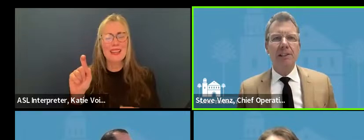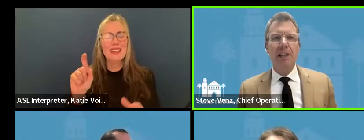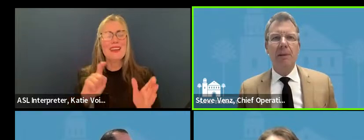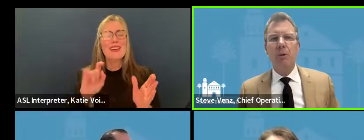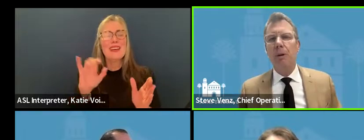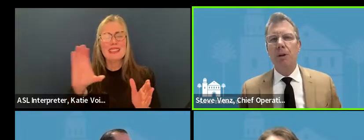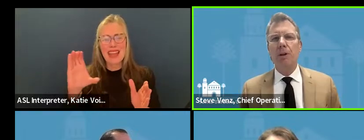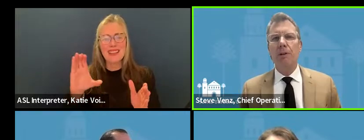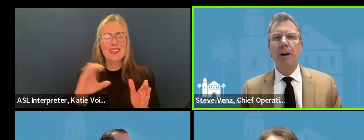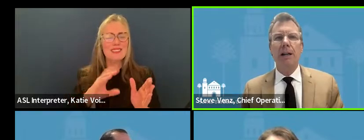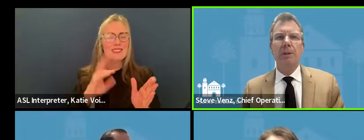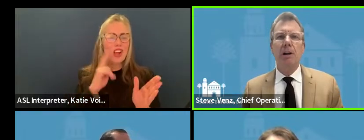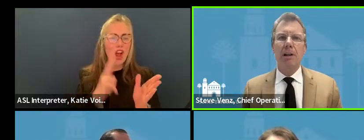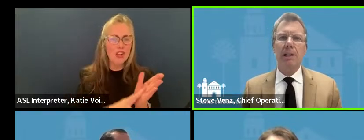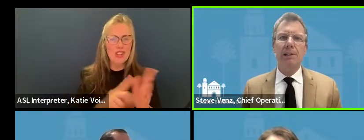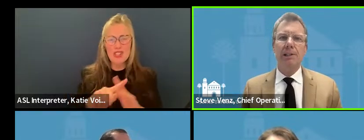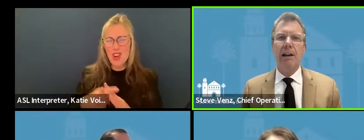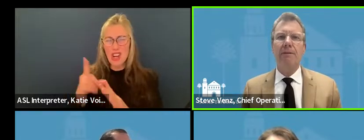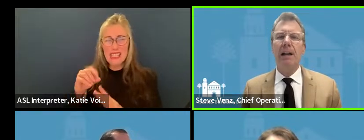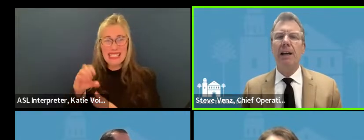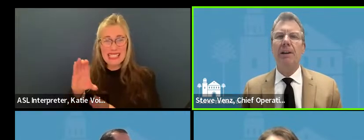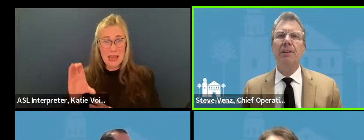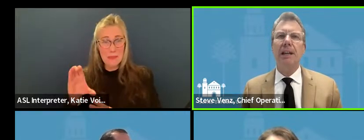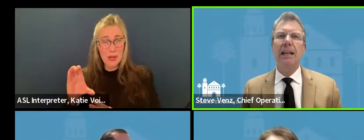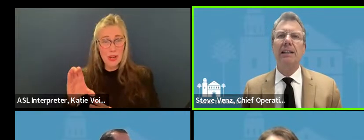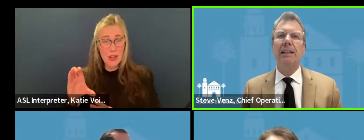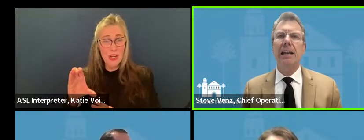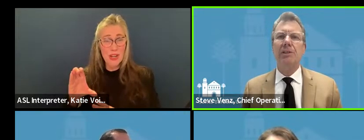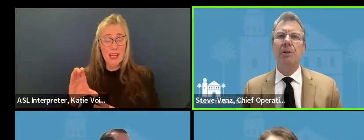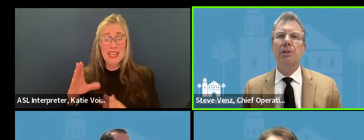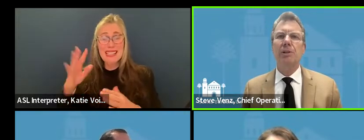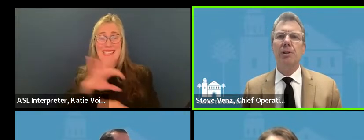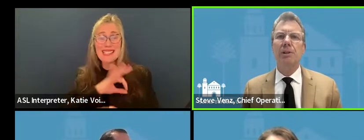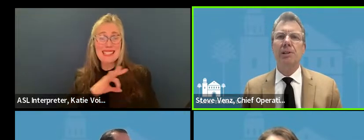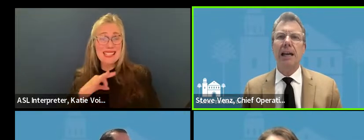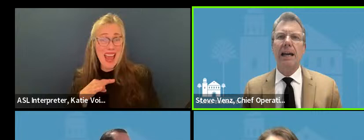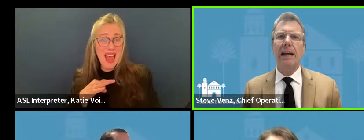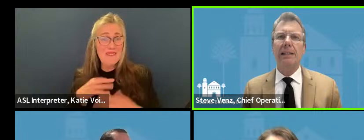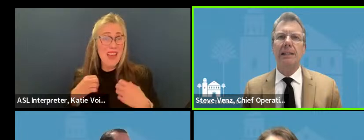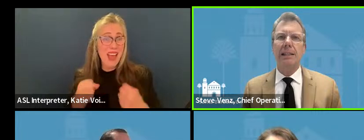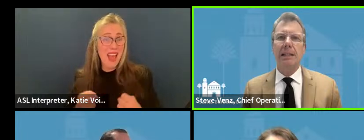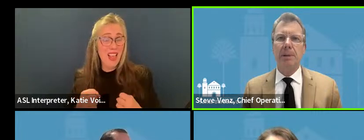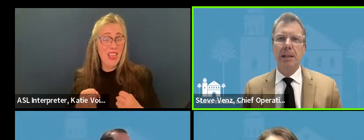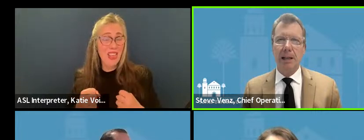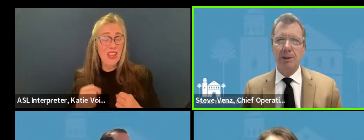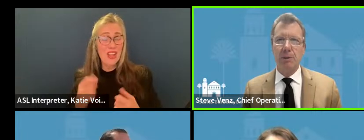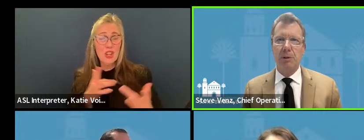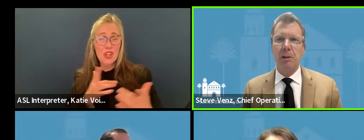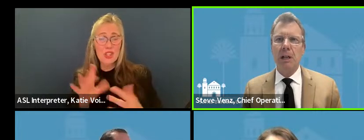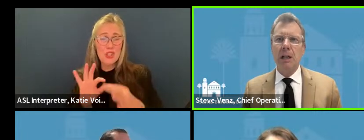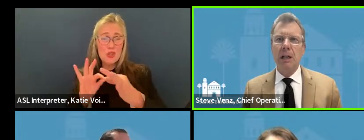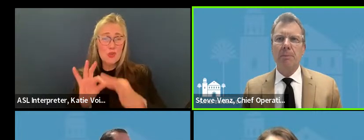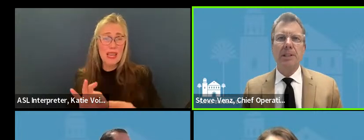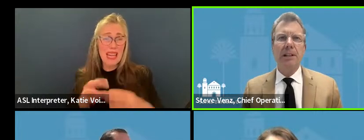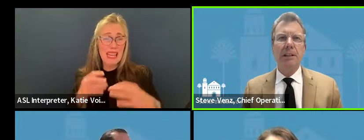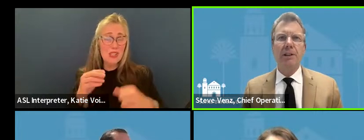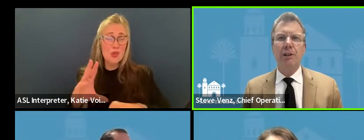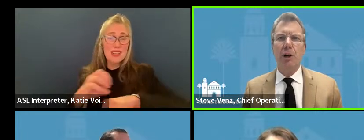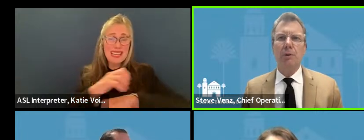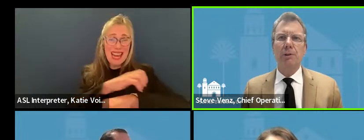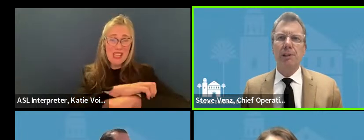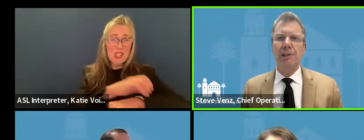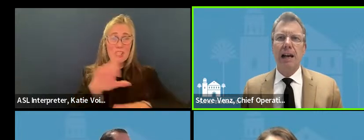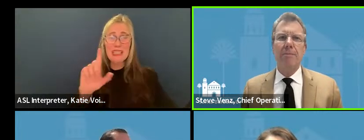Beginning of December, we were notified regarding staff health and cancer concerns at DP High School,